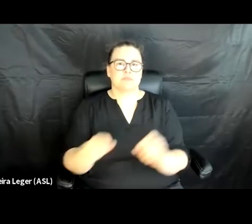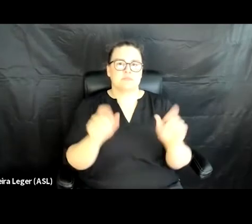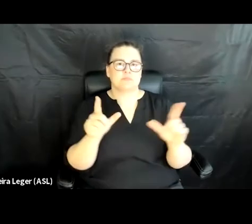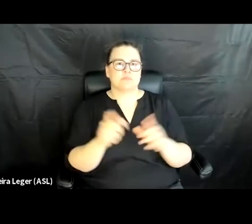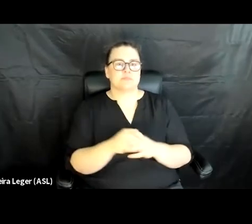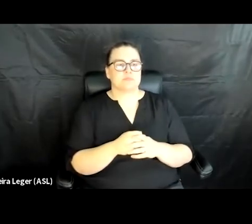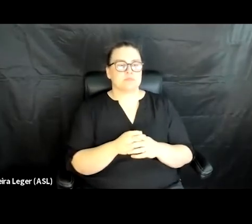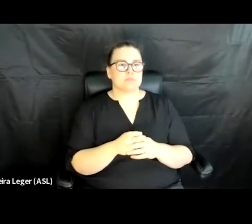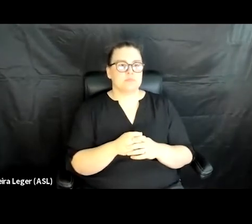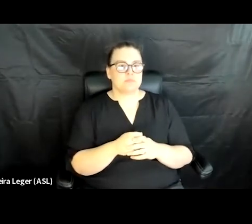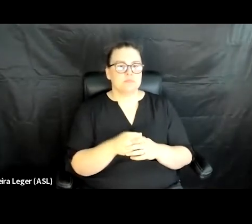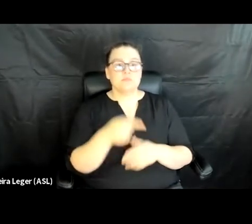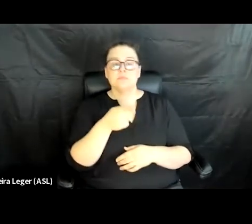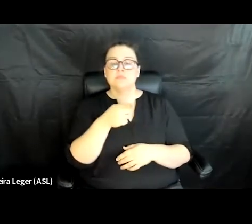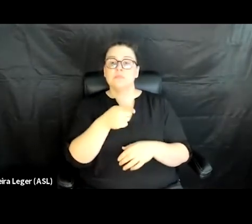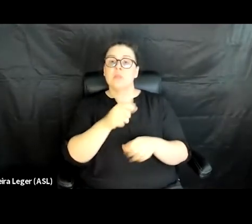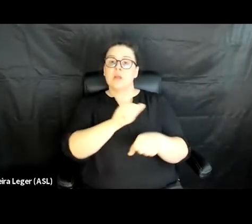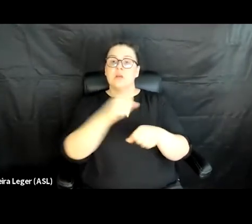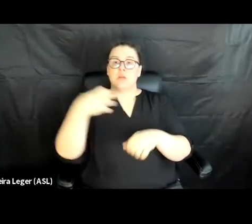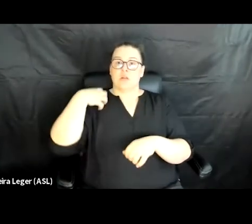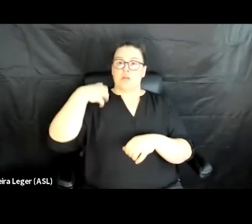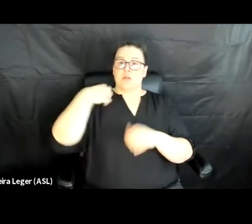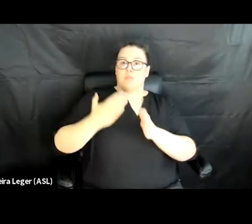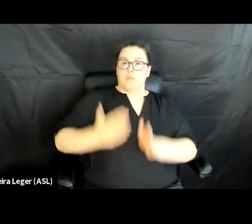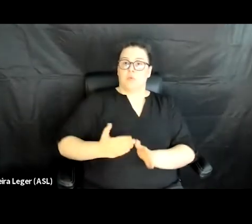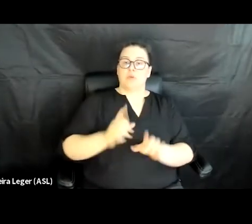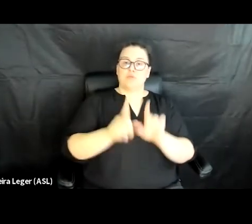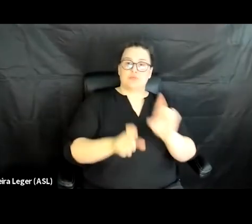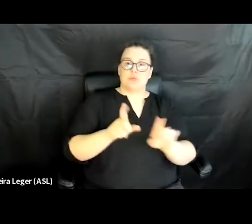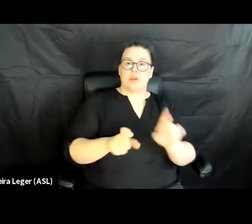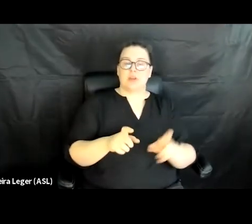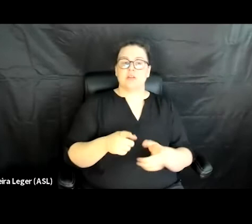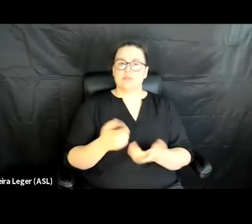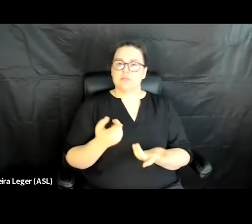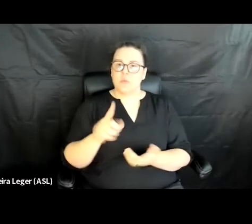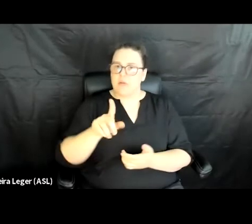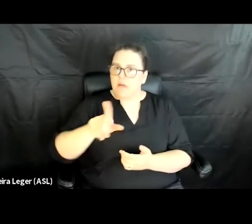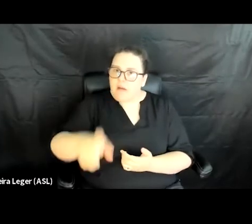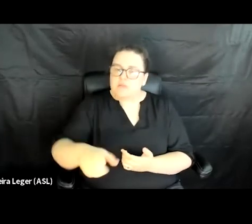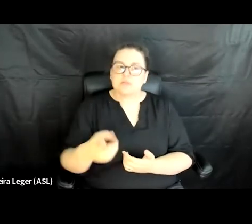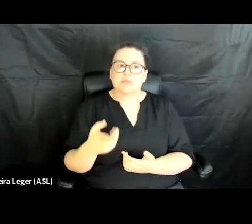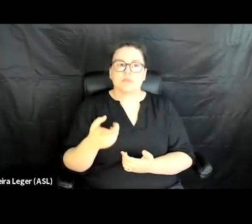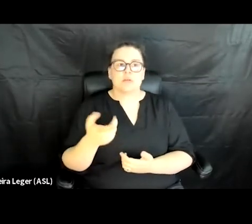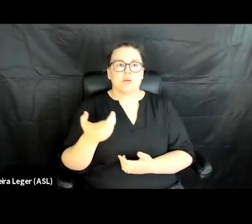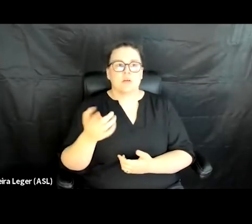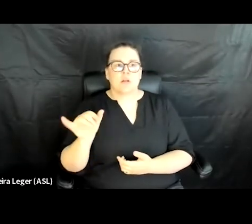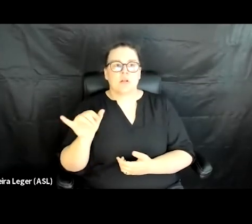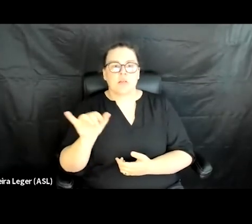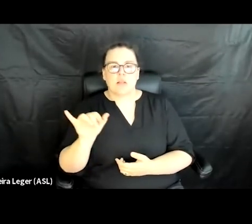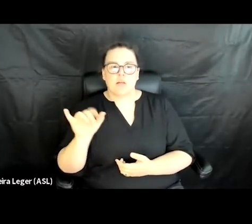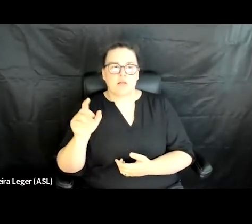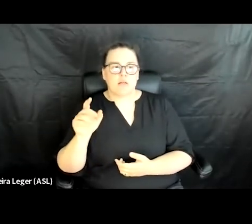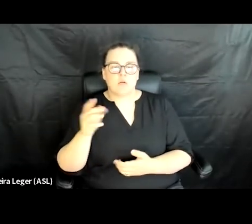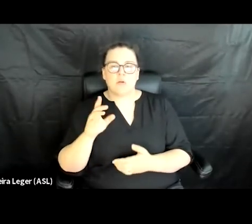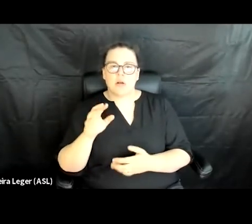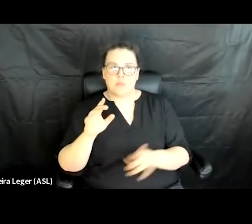So this is back to our employer survey. So the big thing we did here is we just asked employers what they did. Obviously, as I said, employers were very focused